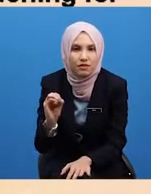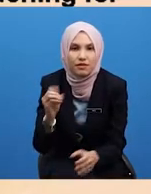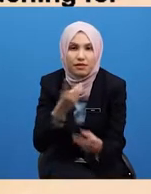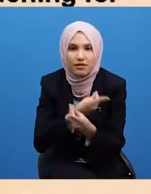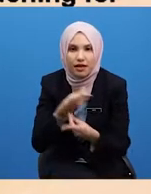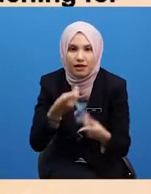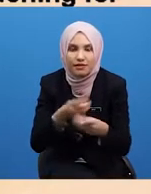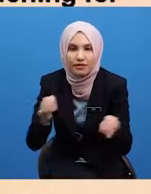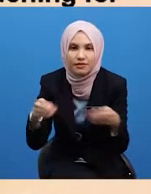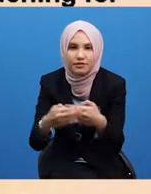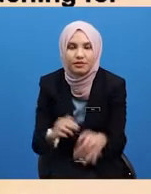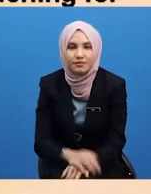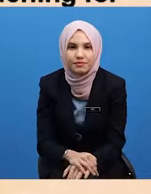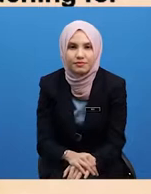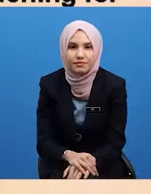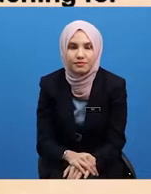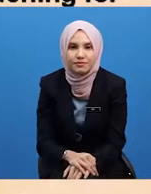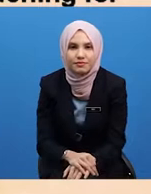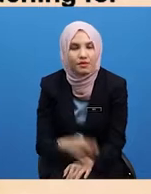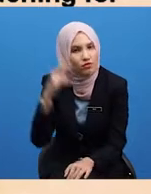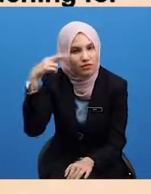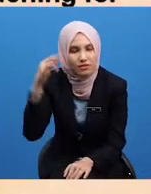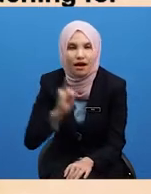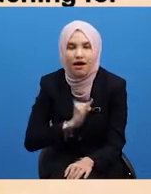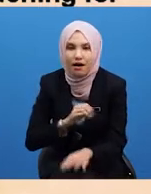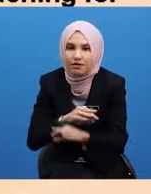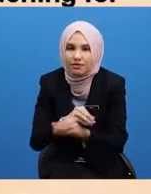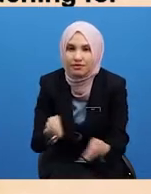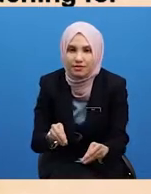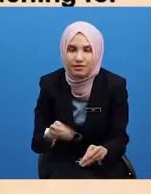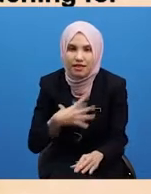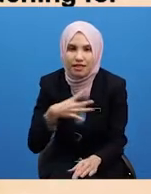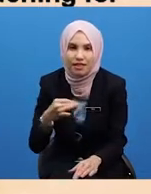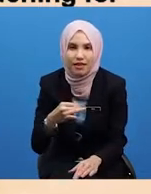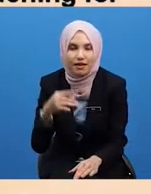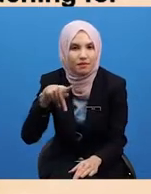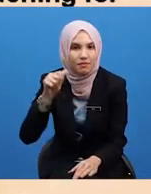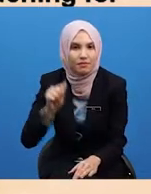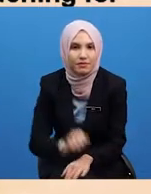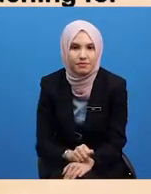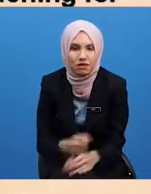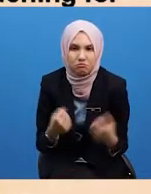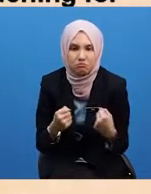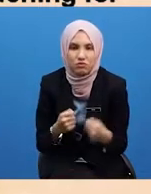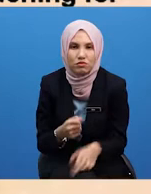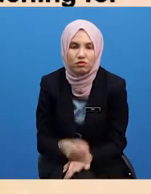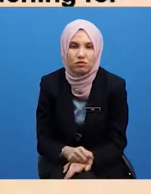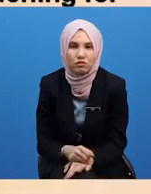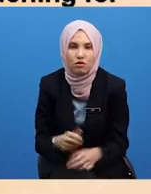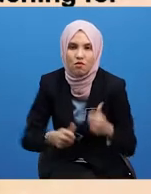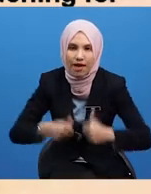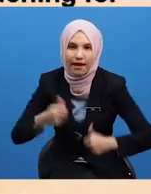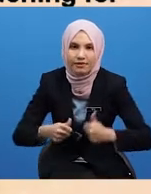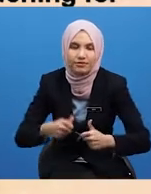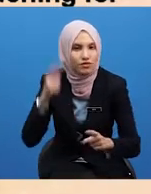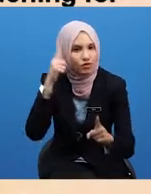This is the reason I dislike Pa. Pa's distant and cold reaction towards Richard makes Richard